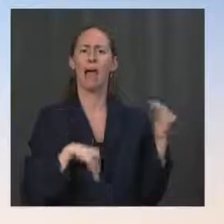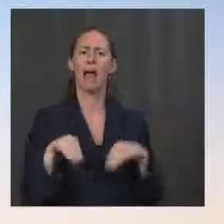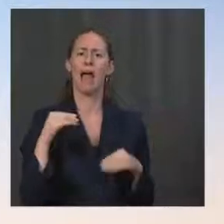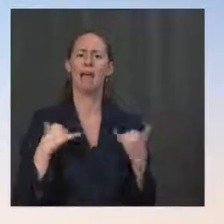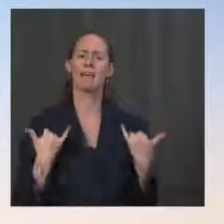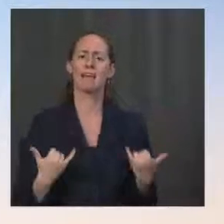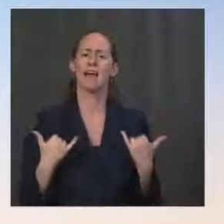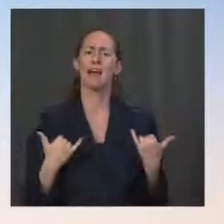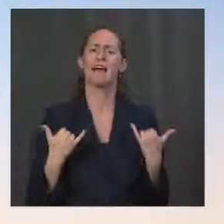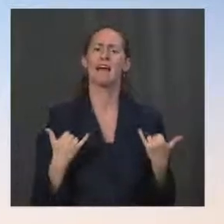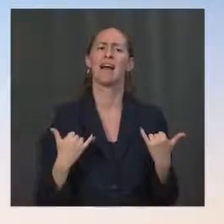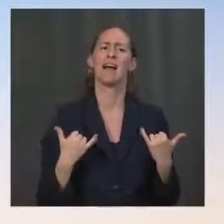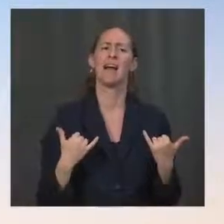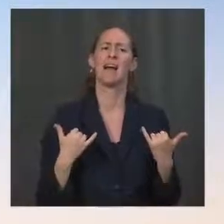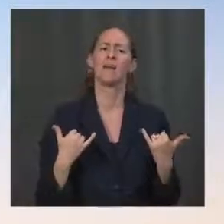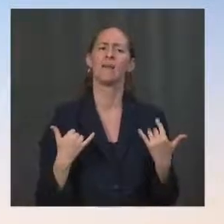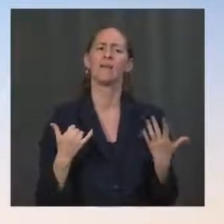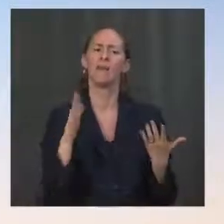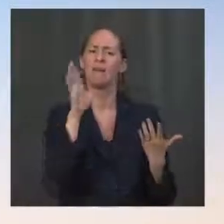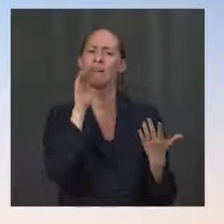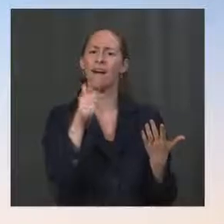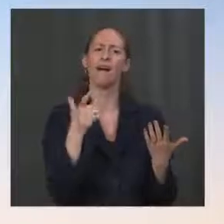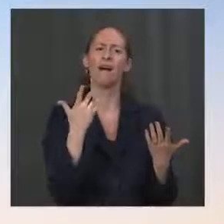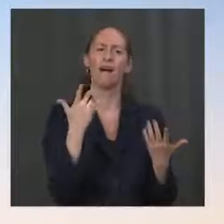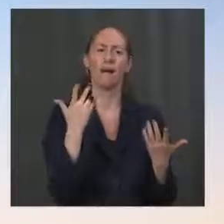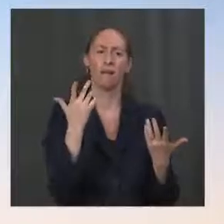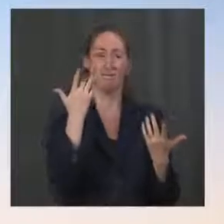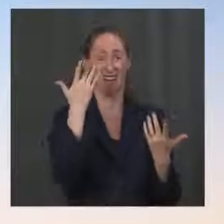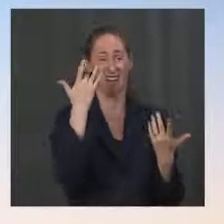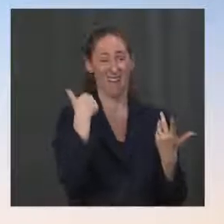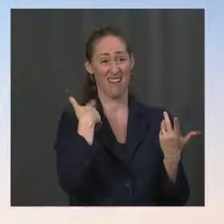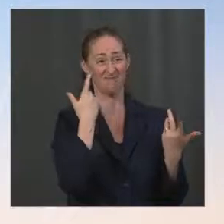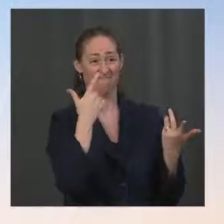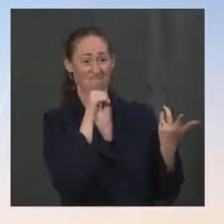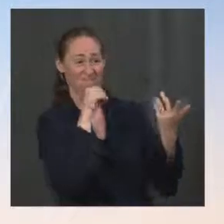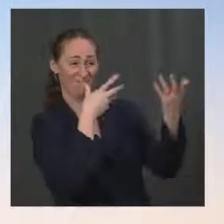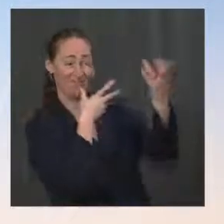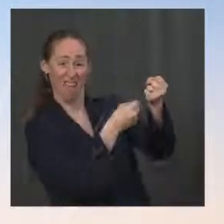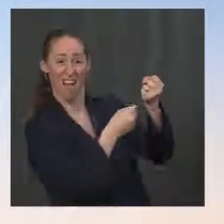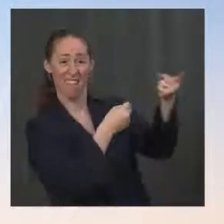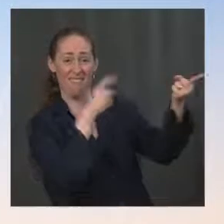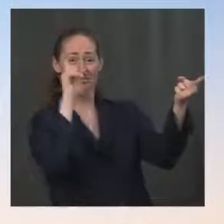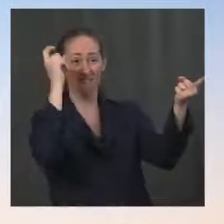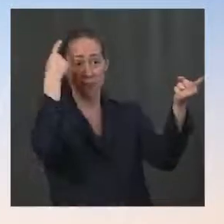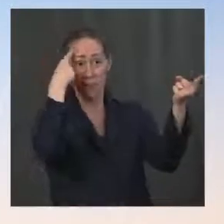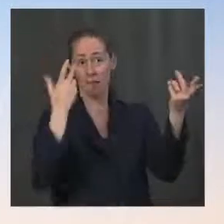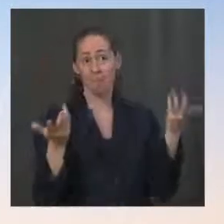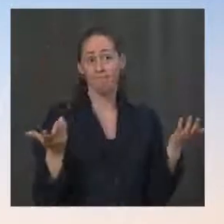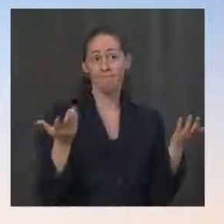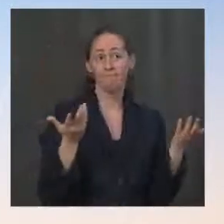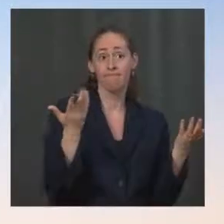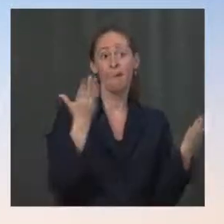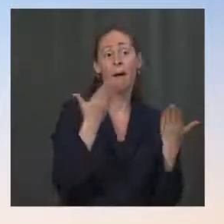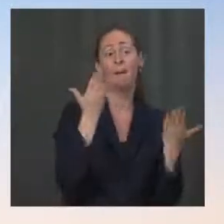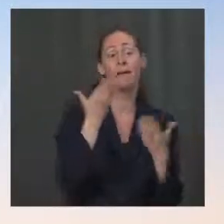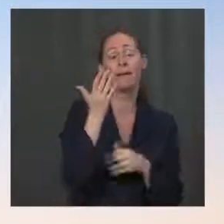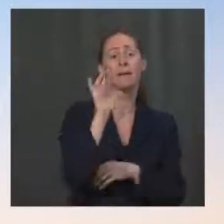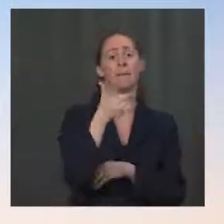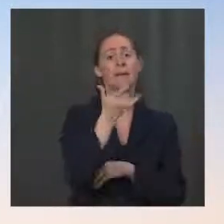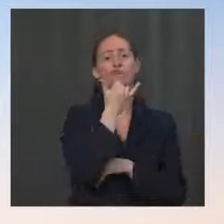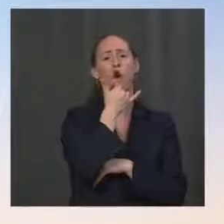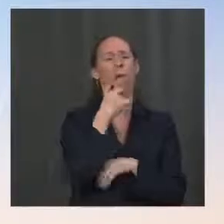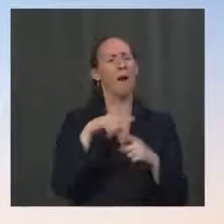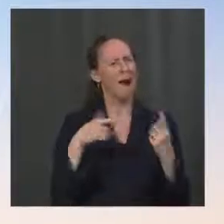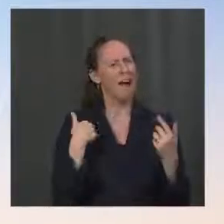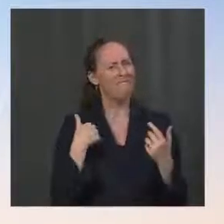of no confidence in the Ghani government. There might have been other repercussions. I'm not suggesting that's the right way to have gone. I don't know, but it is another option, and I'm sure